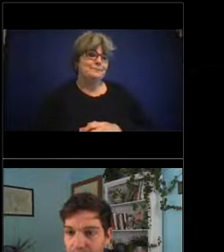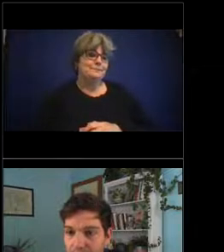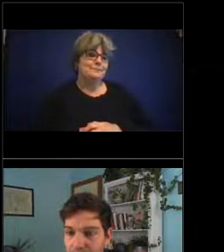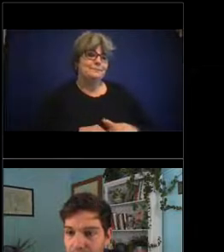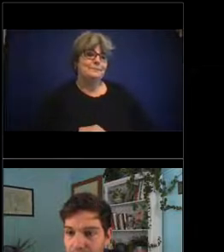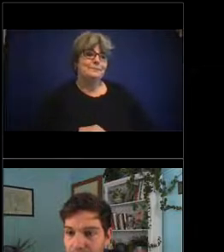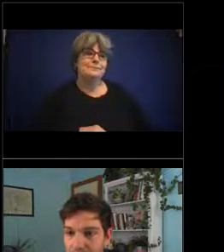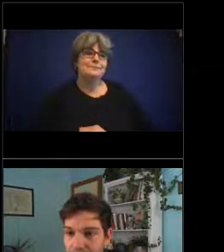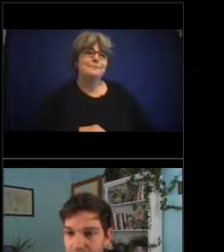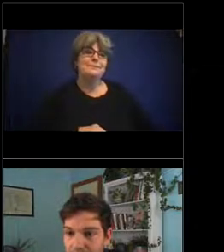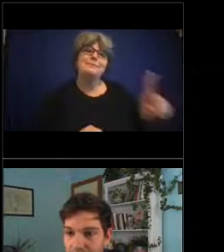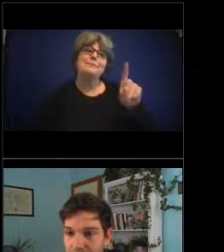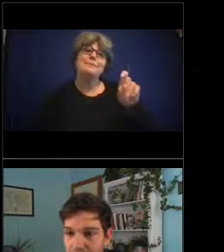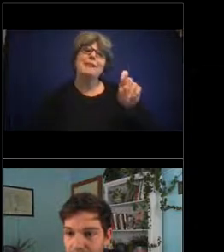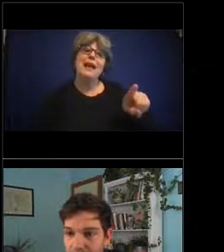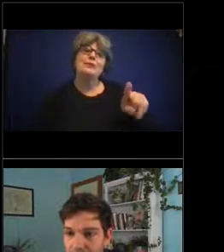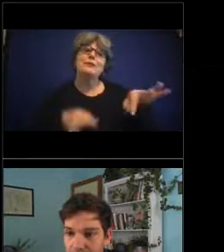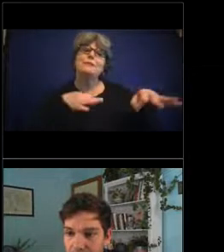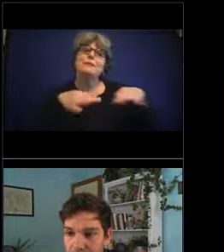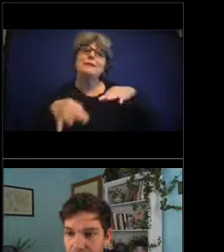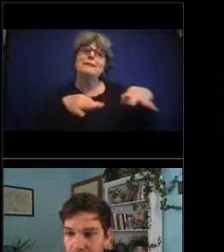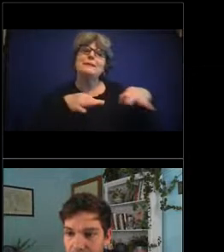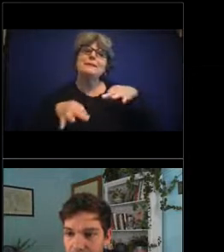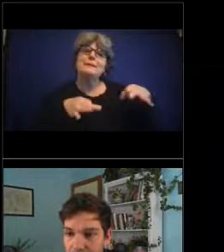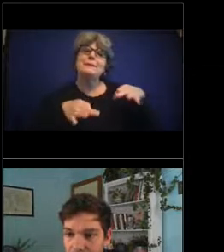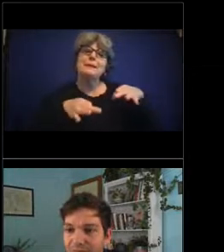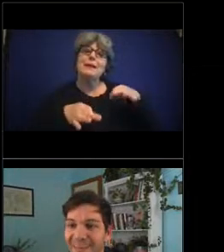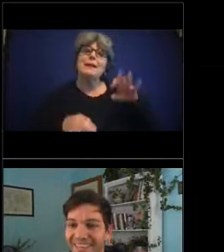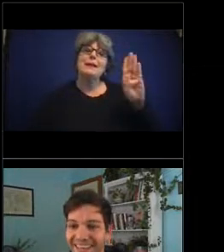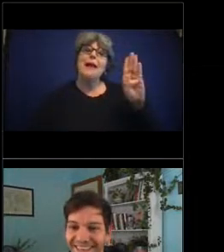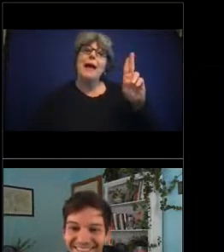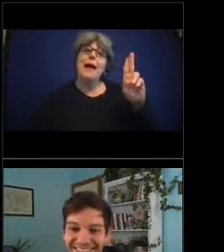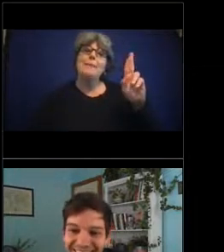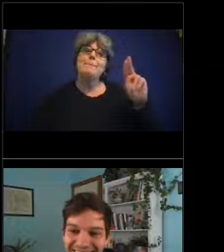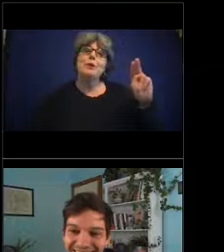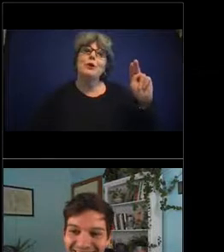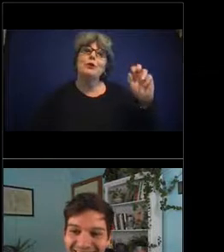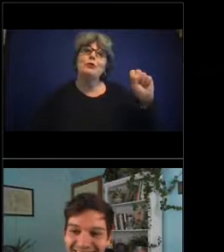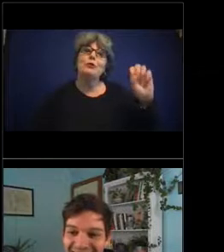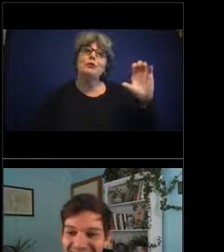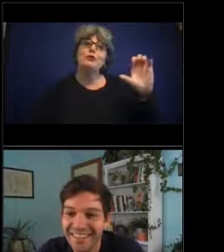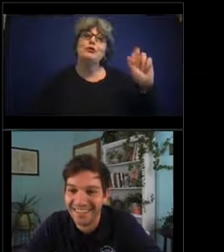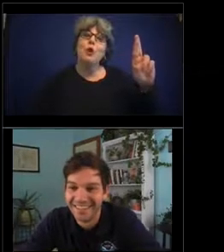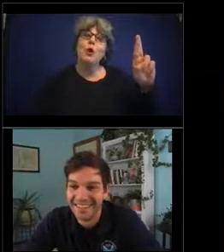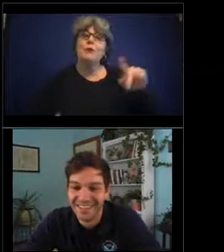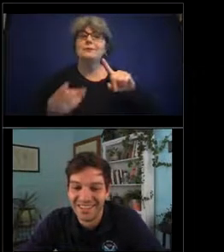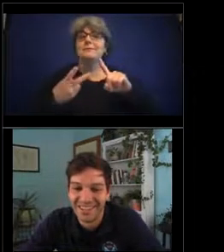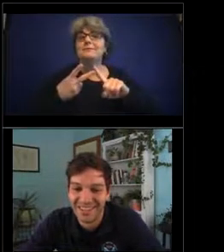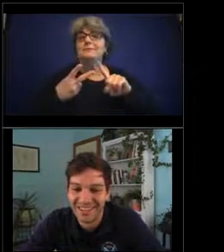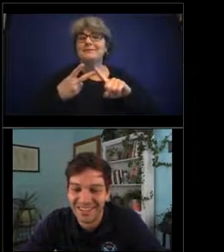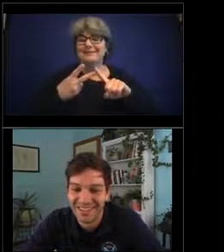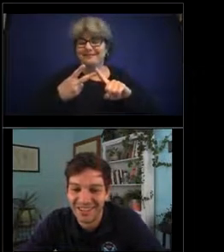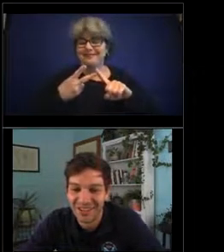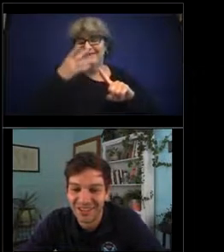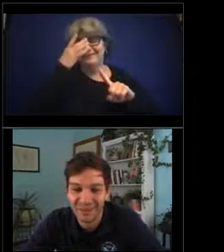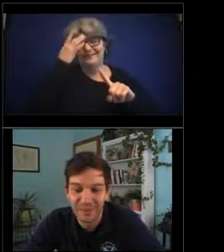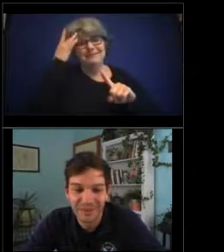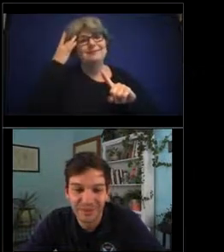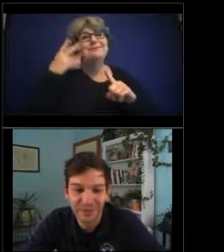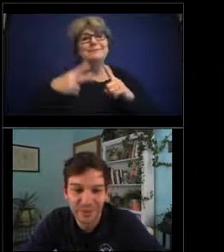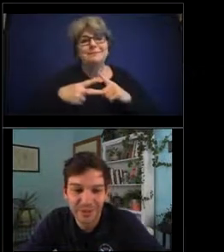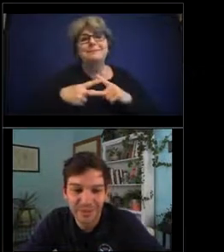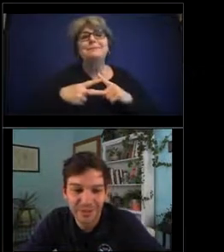can I ask you to please define burn scars and debris flows? I think that'd be helpful for the audience to know.